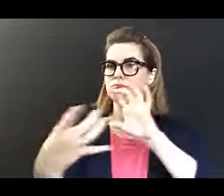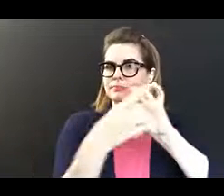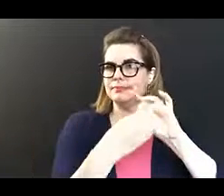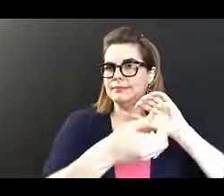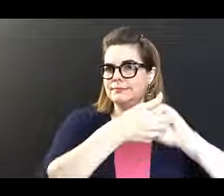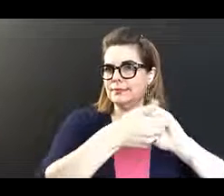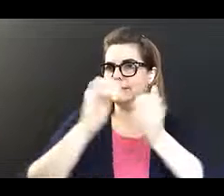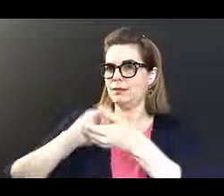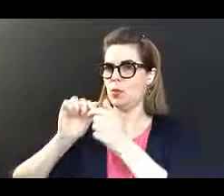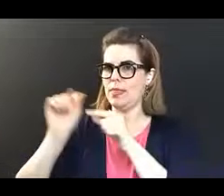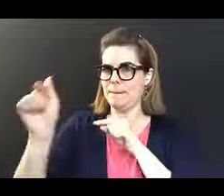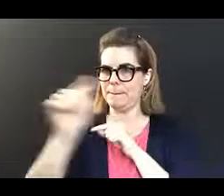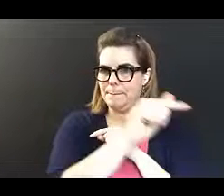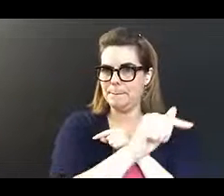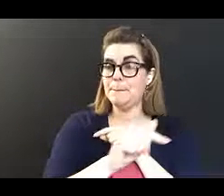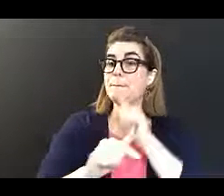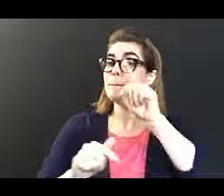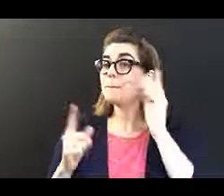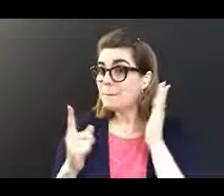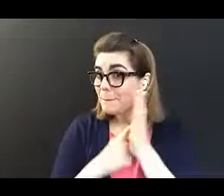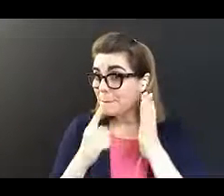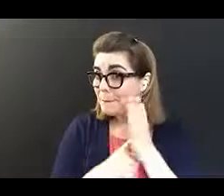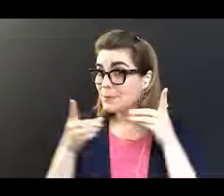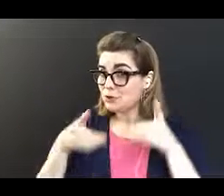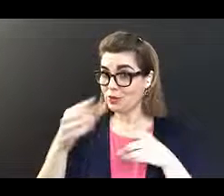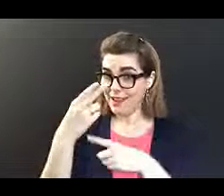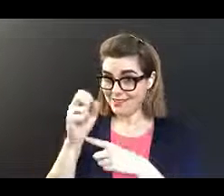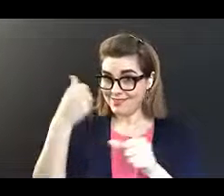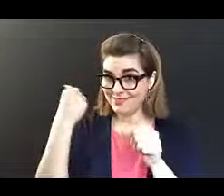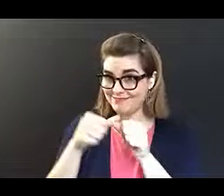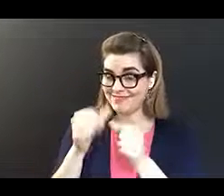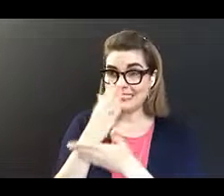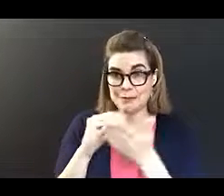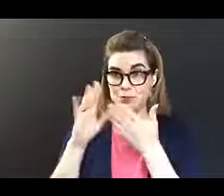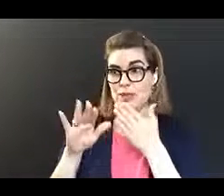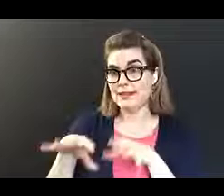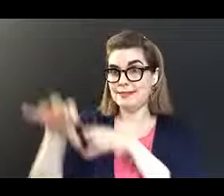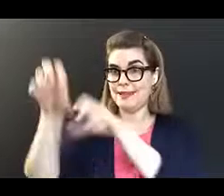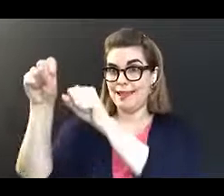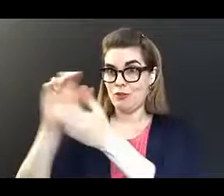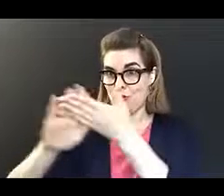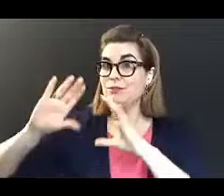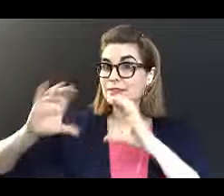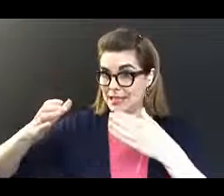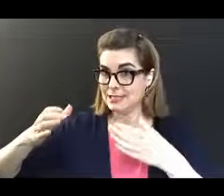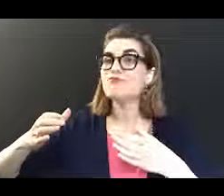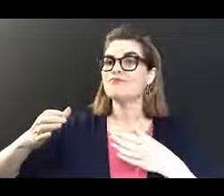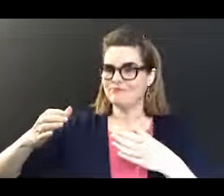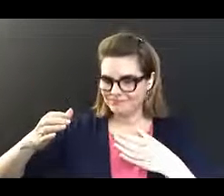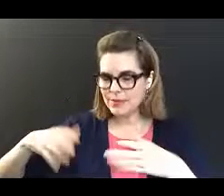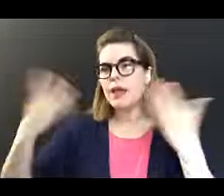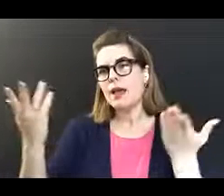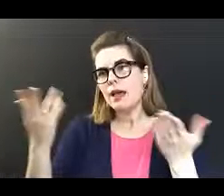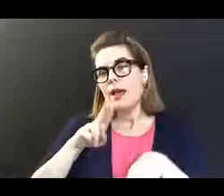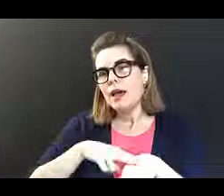take college courses through the high school campus. This year, of course, it's been through Zoom, so a little